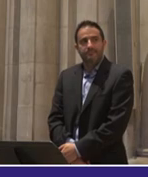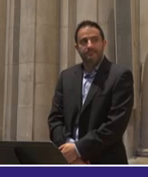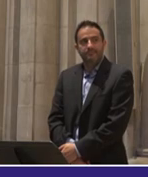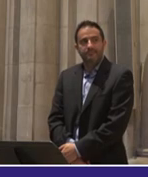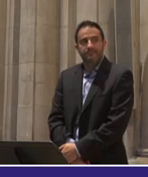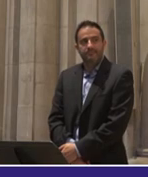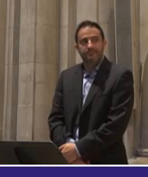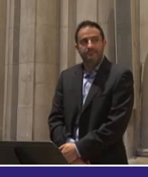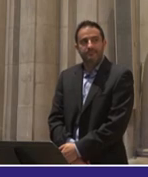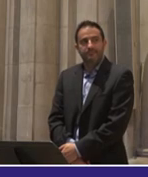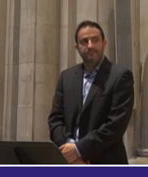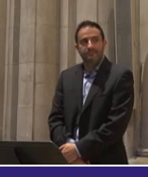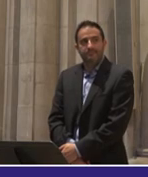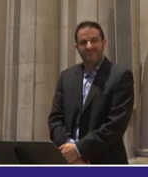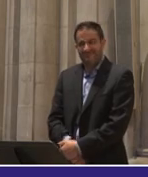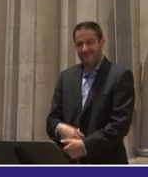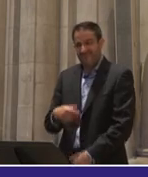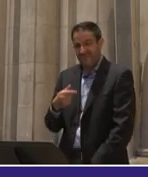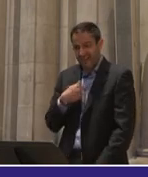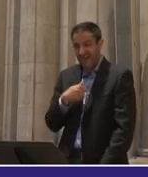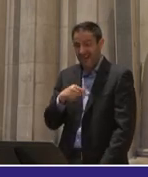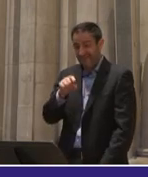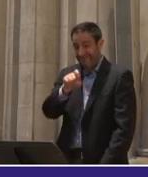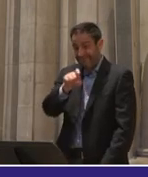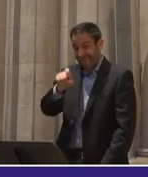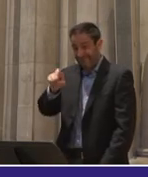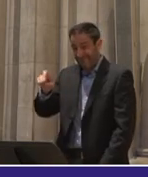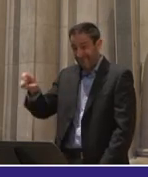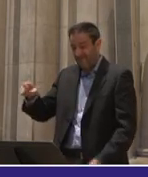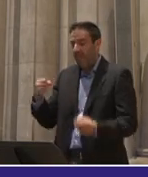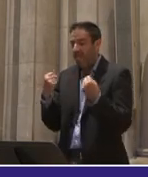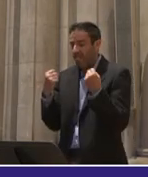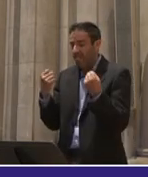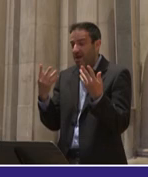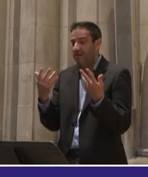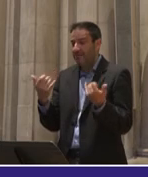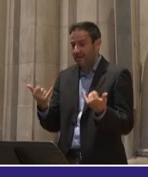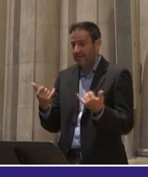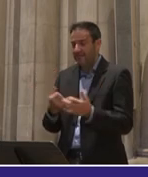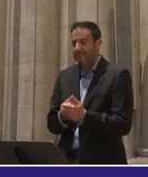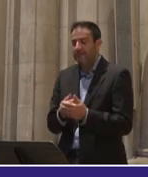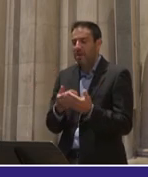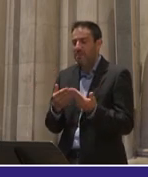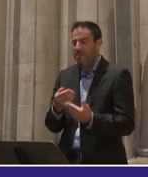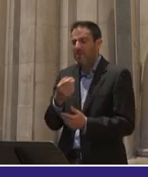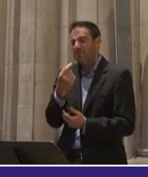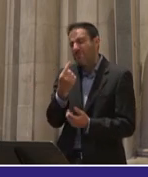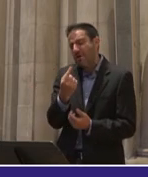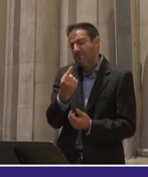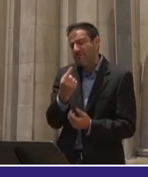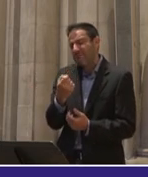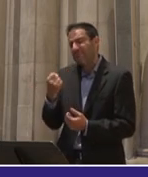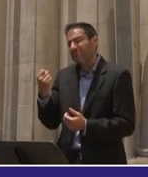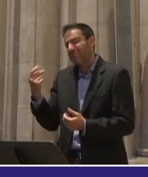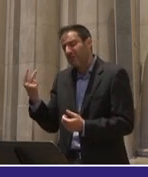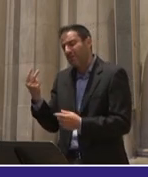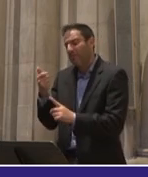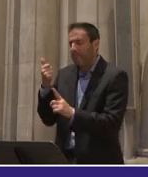Now, I know I've posed a lot of questions before you today. I hope one, maybe two,